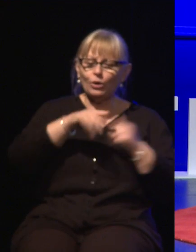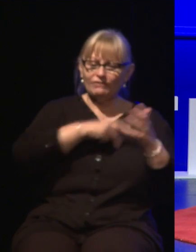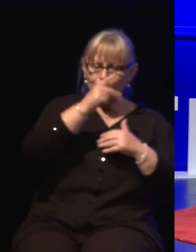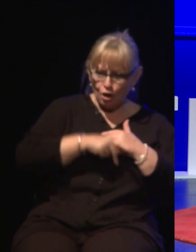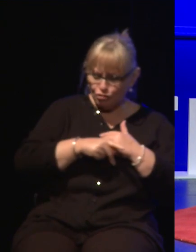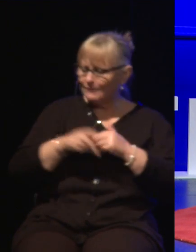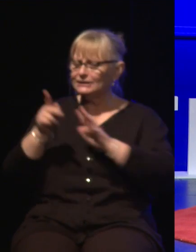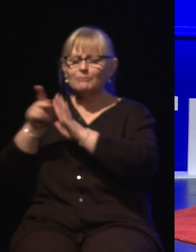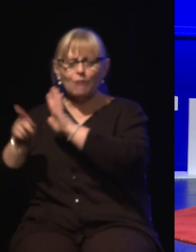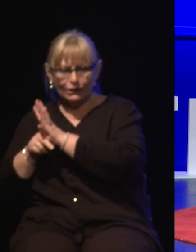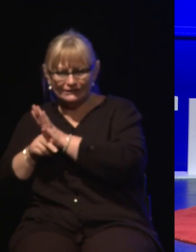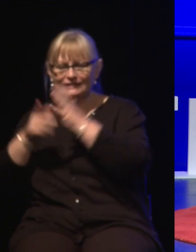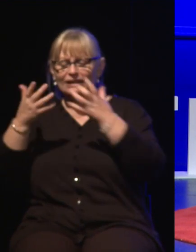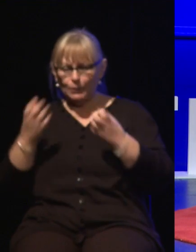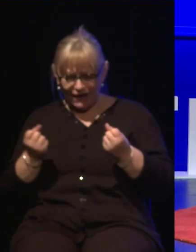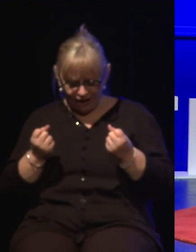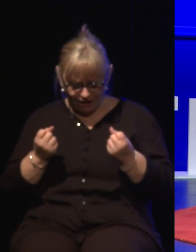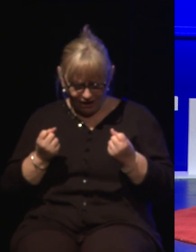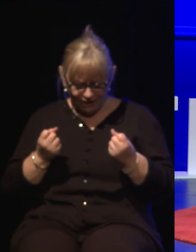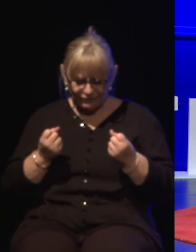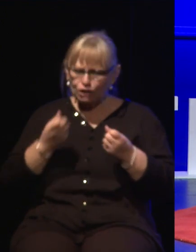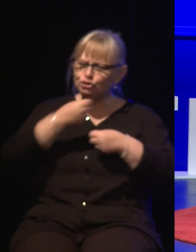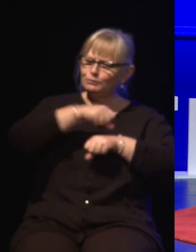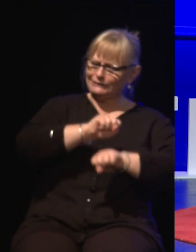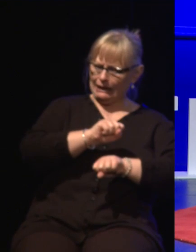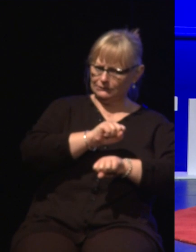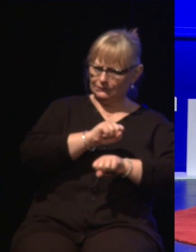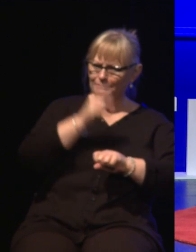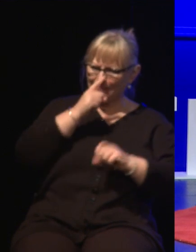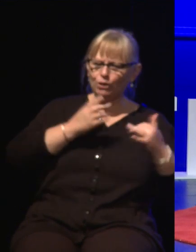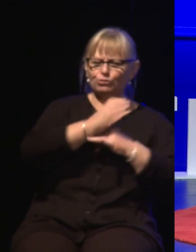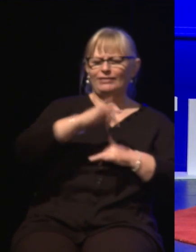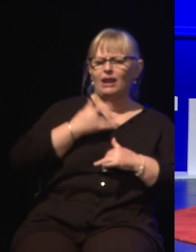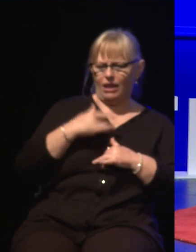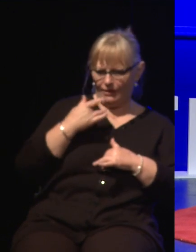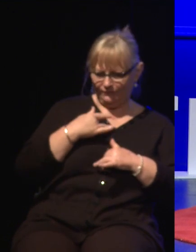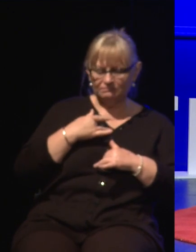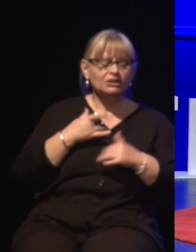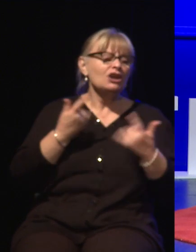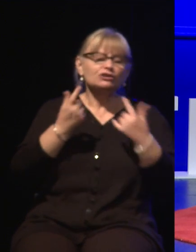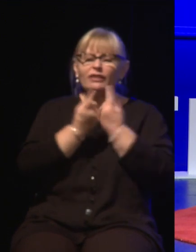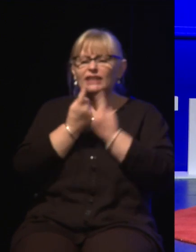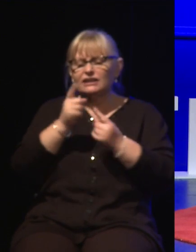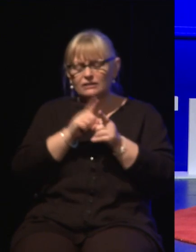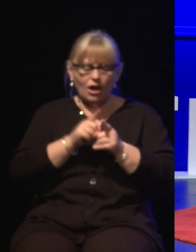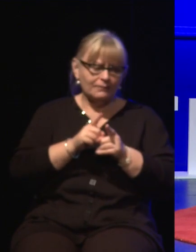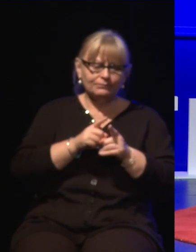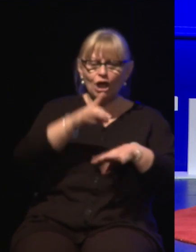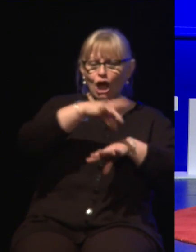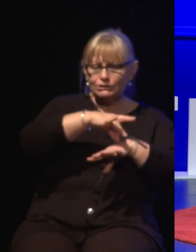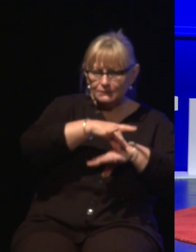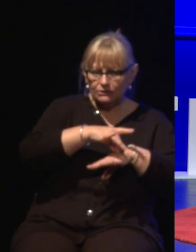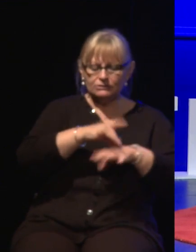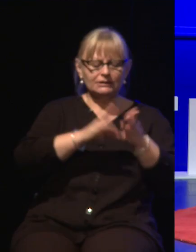and policies that we have to protect people at different stages of their lives. So they include things like hospitals